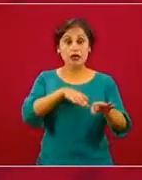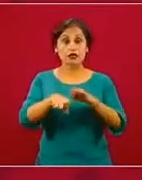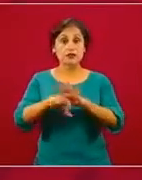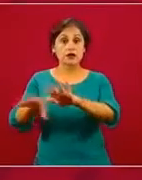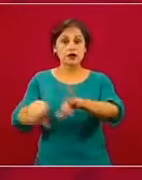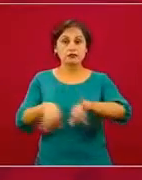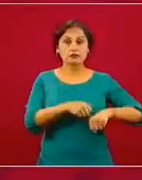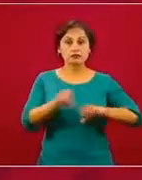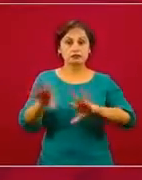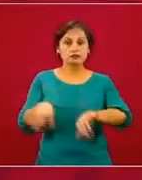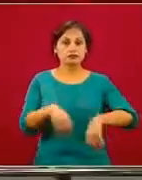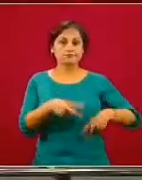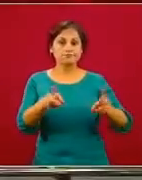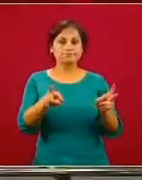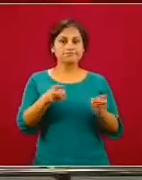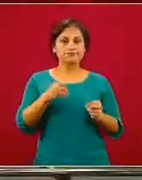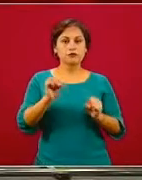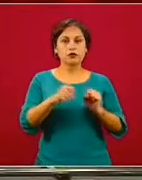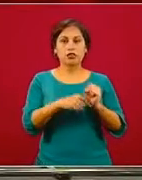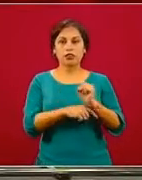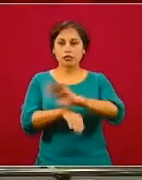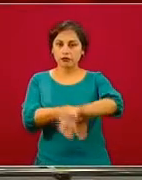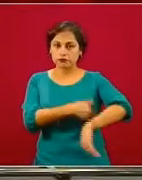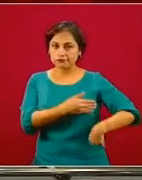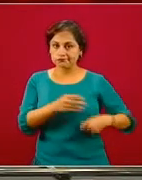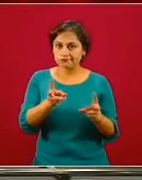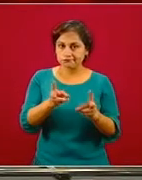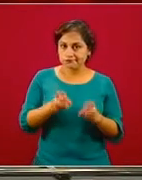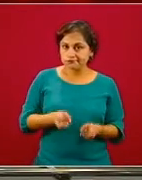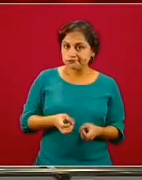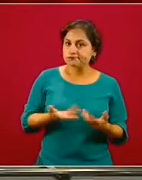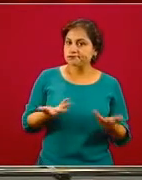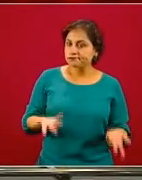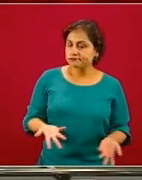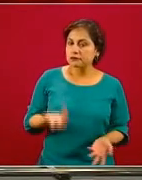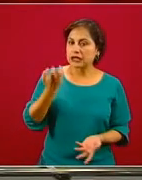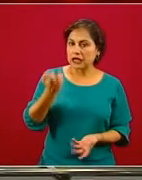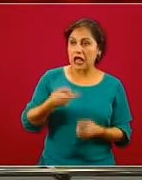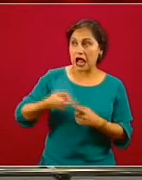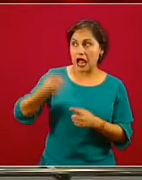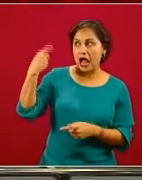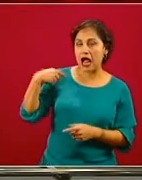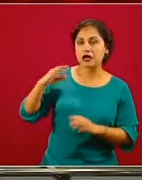misuse and even embezzlement, and even